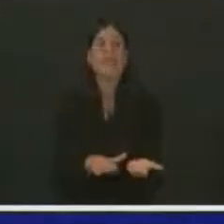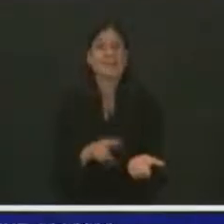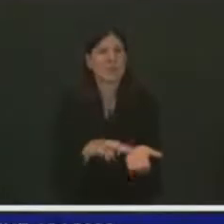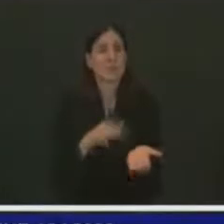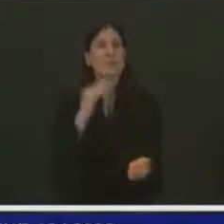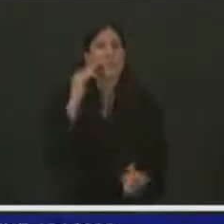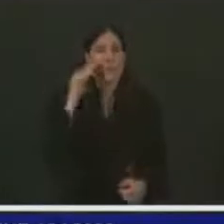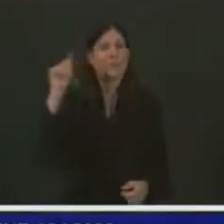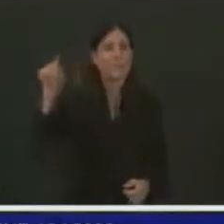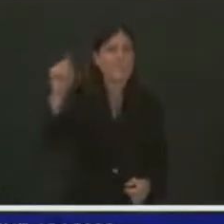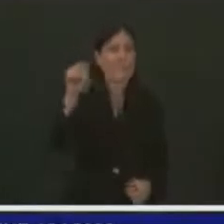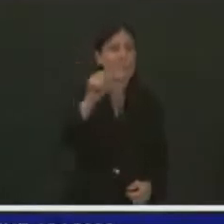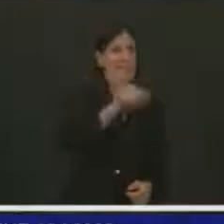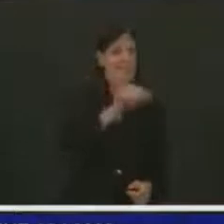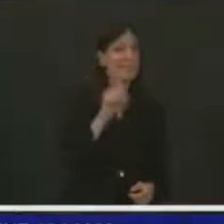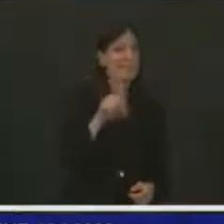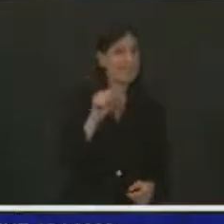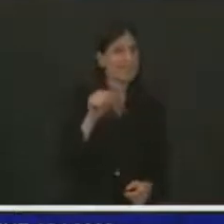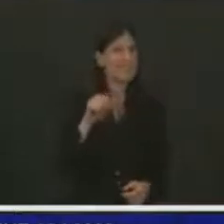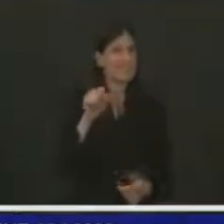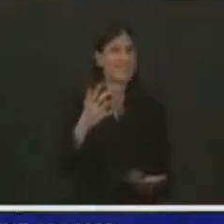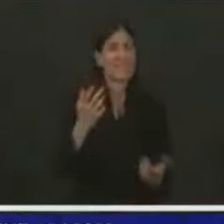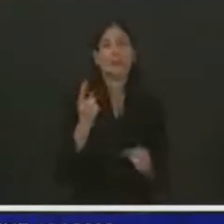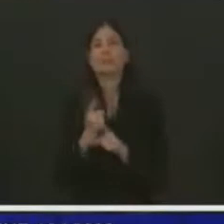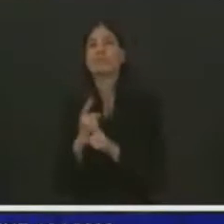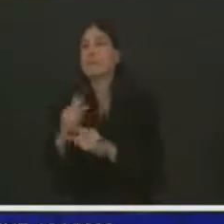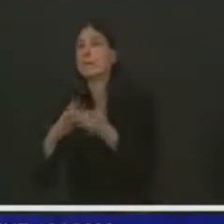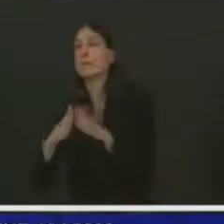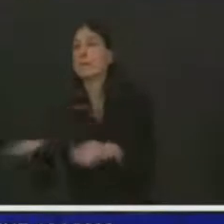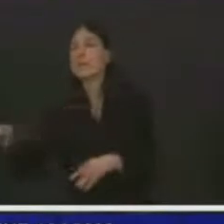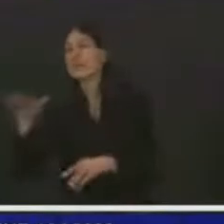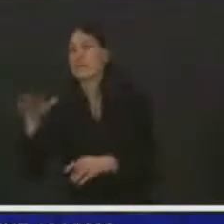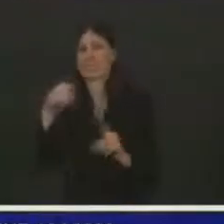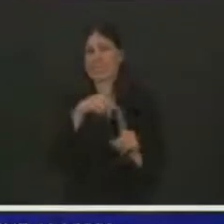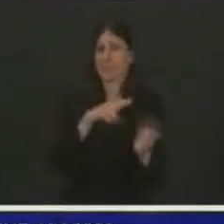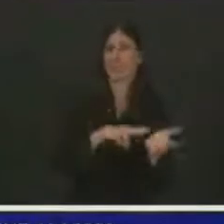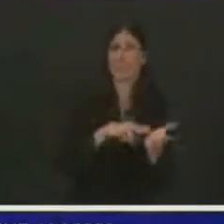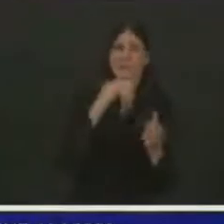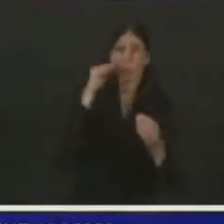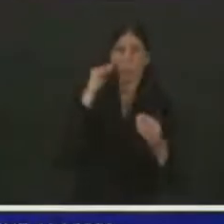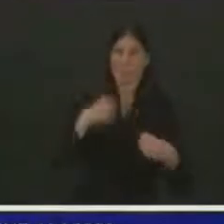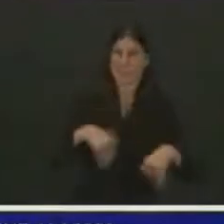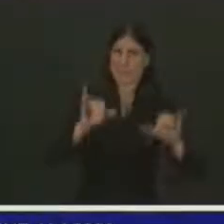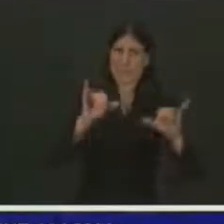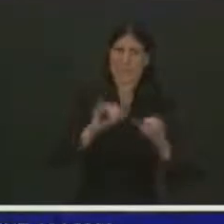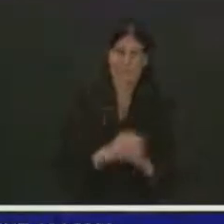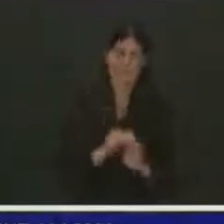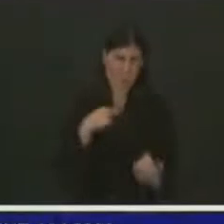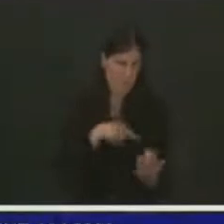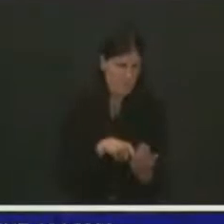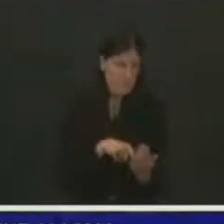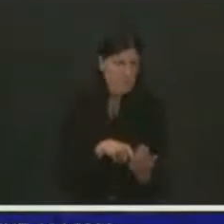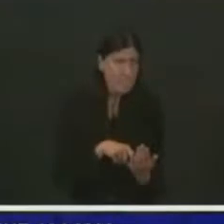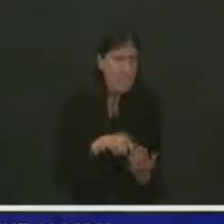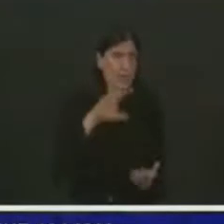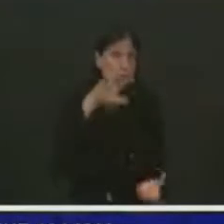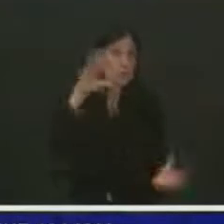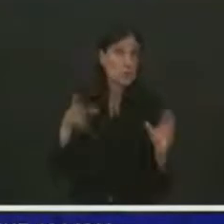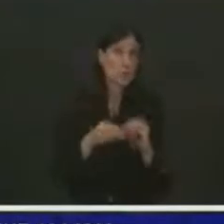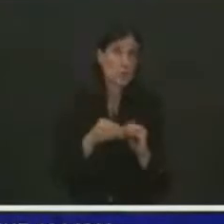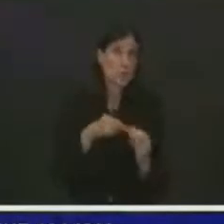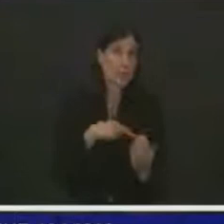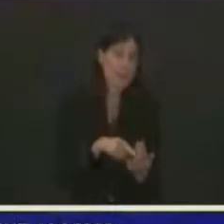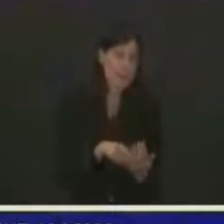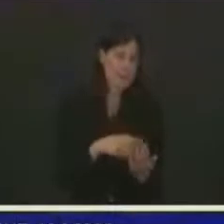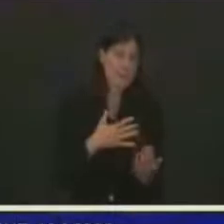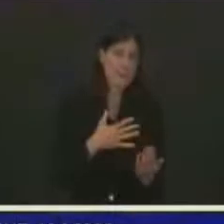impacted to the extent that they are. The total number of unfortunate